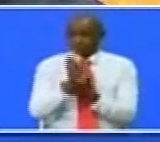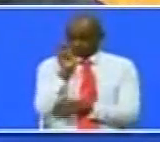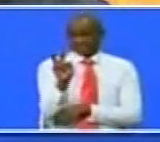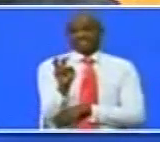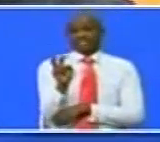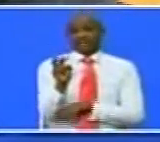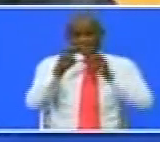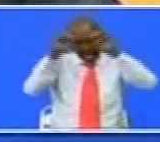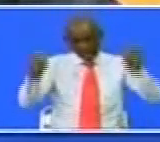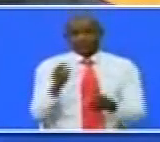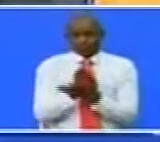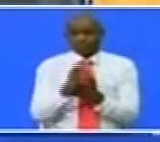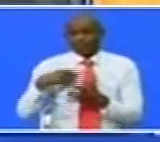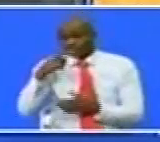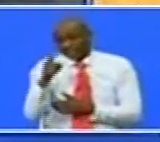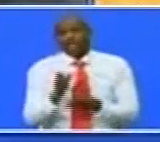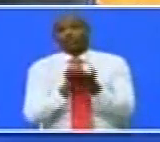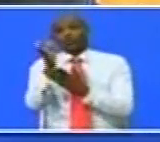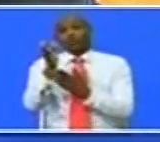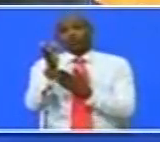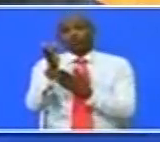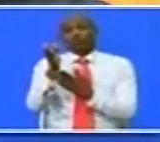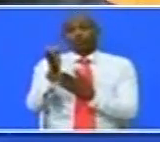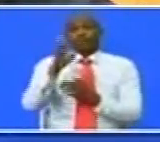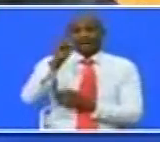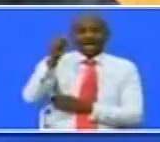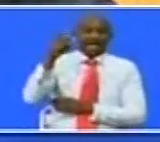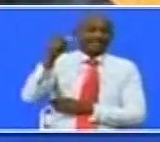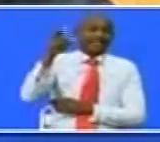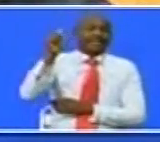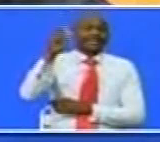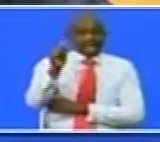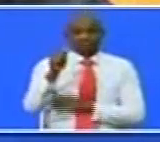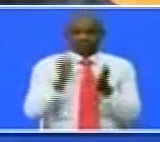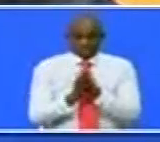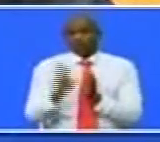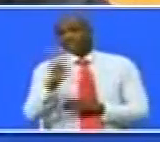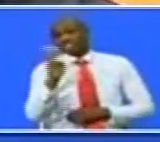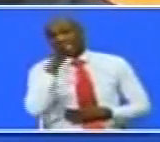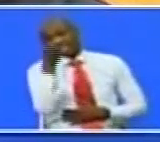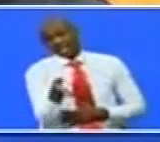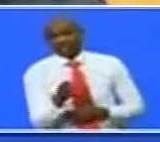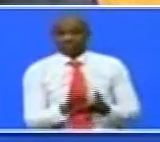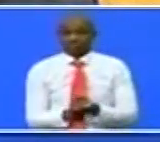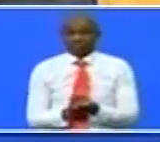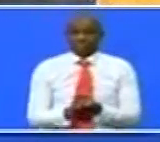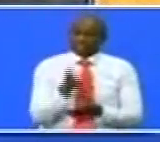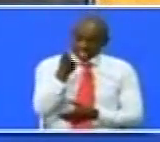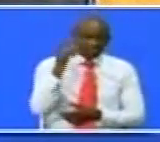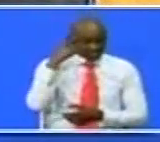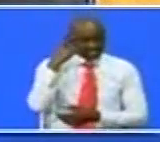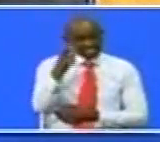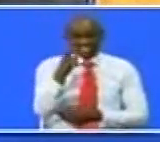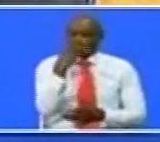map, people think it's going through Mandera, it's going through Wajir. It's just Isiolo here, which is, I think, it's